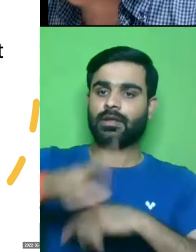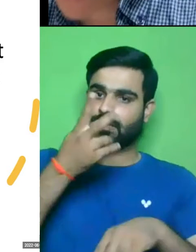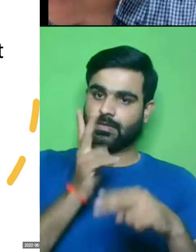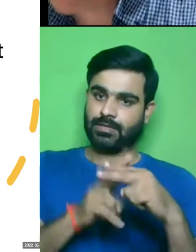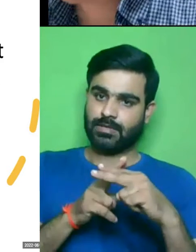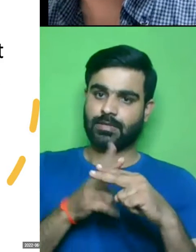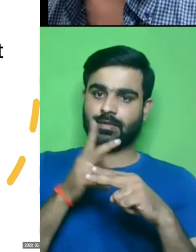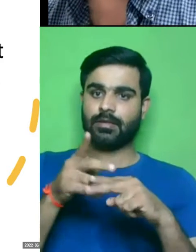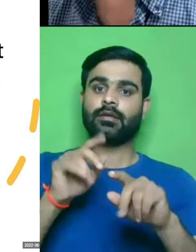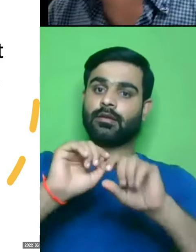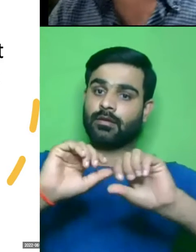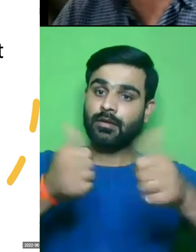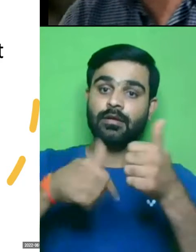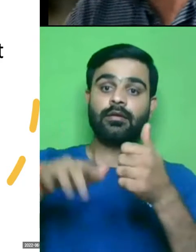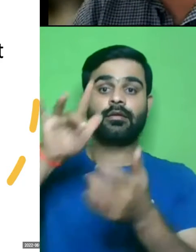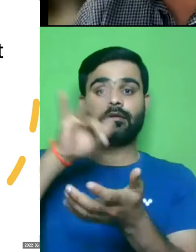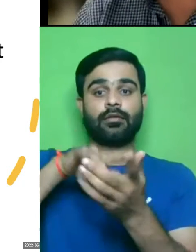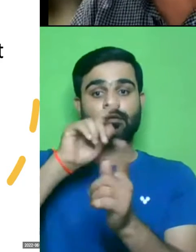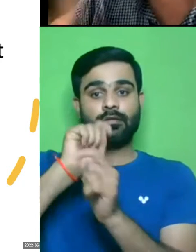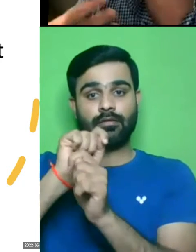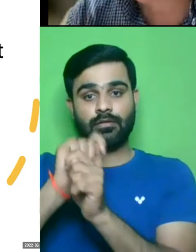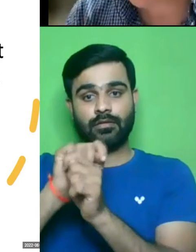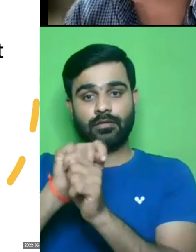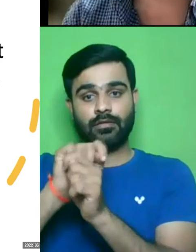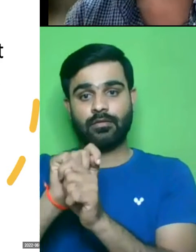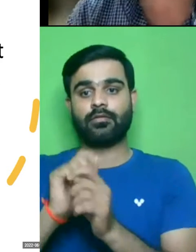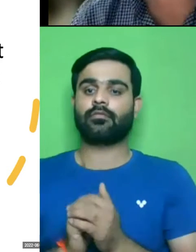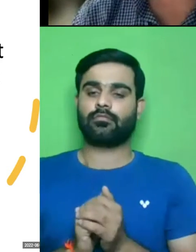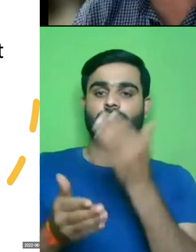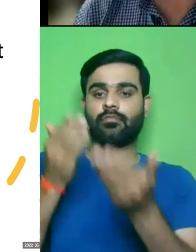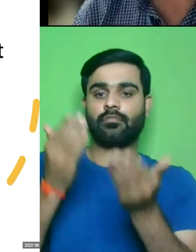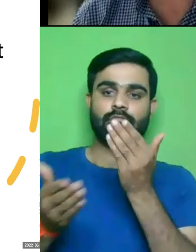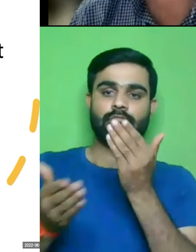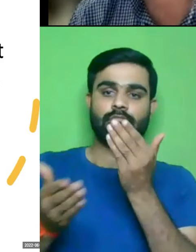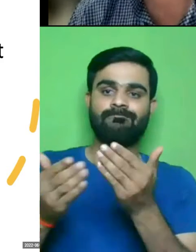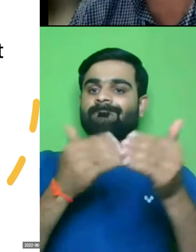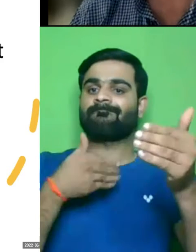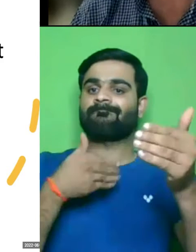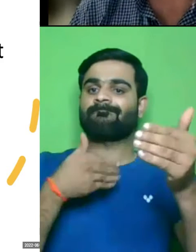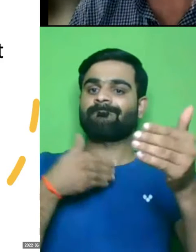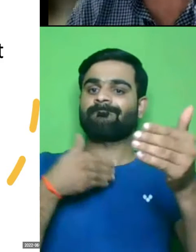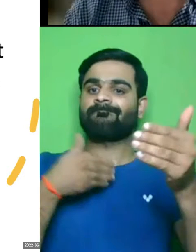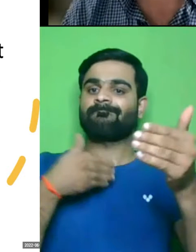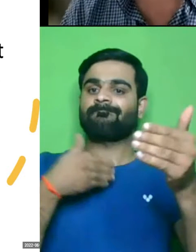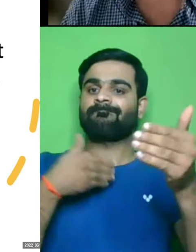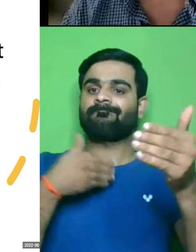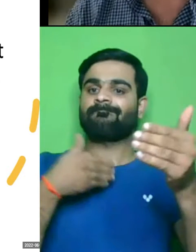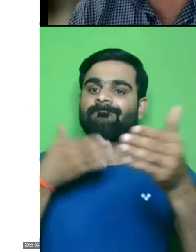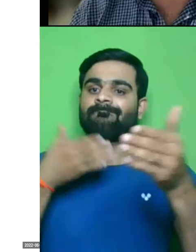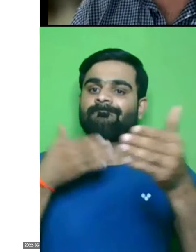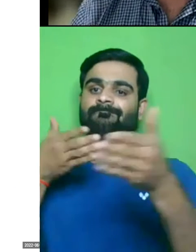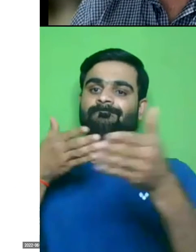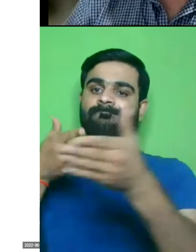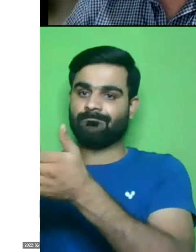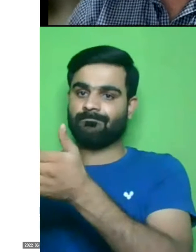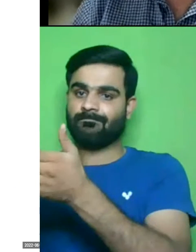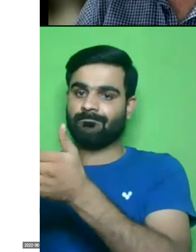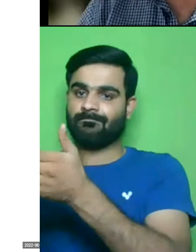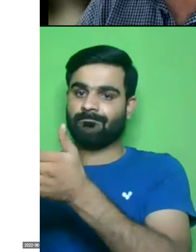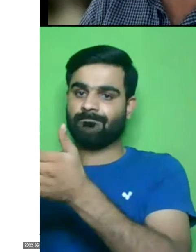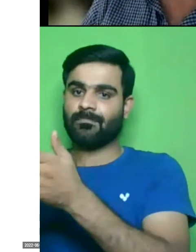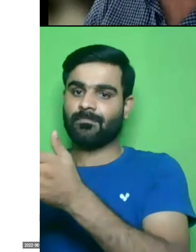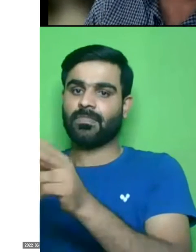where they can work. They can overcome barriers and lack of supports in their environment. That's the role of social